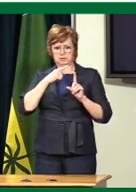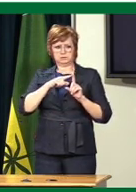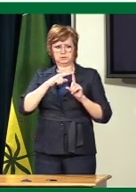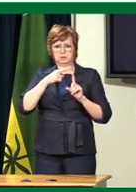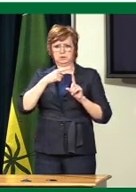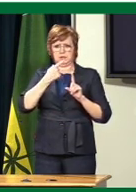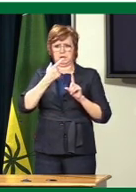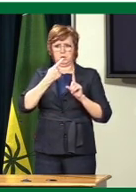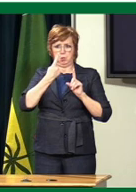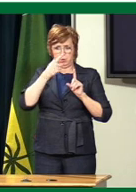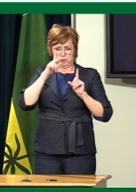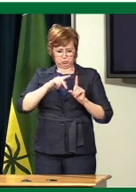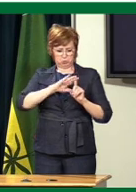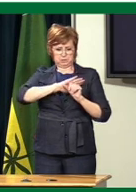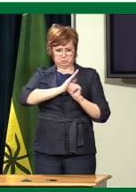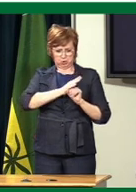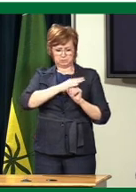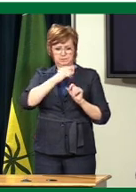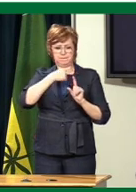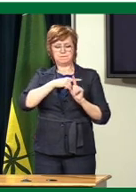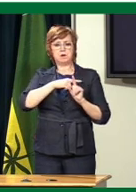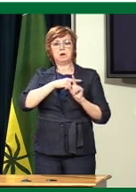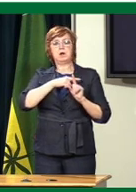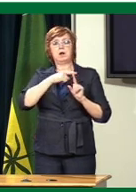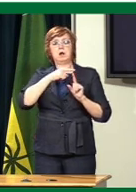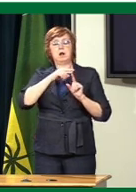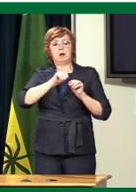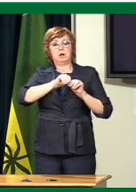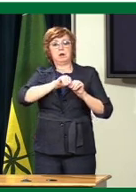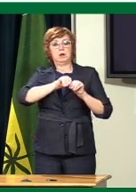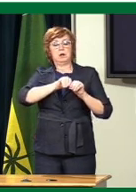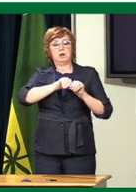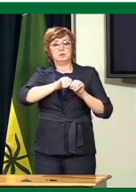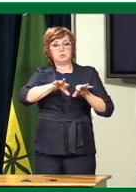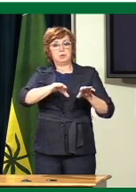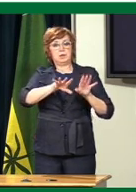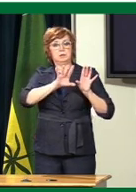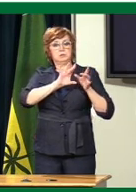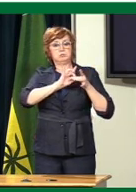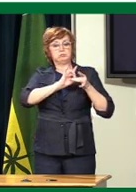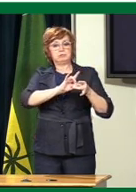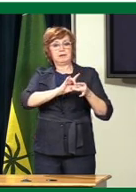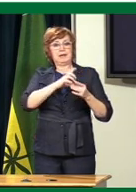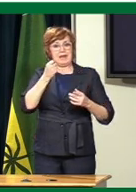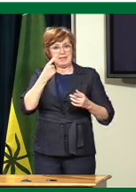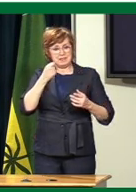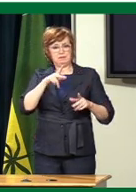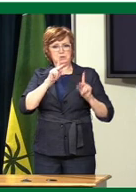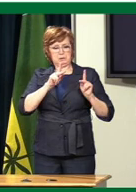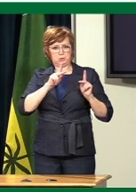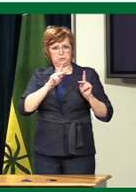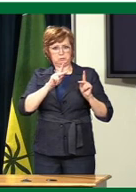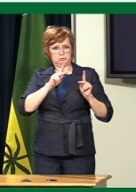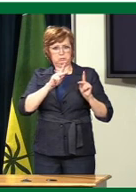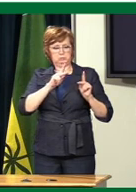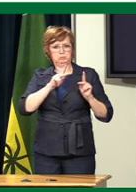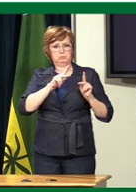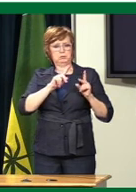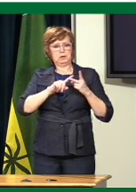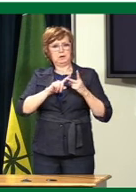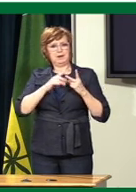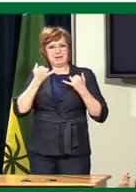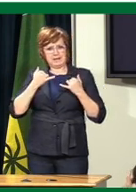that 7.7. So does that represent a good sign that in the past week or so people